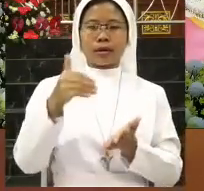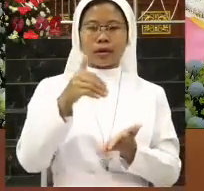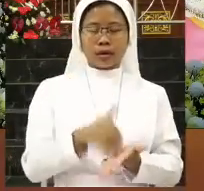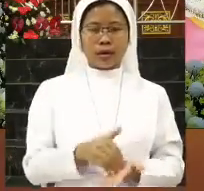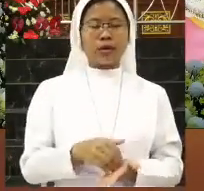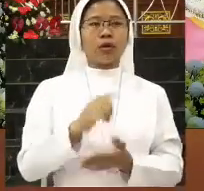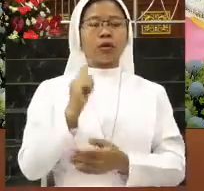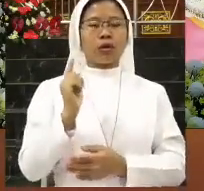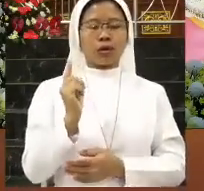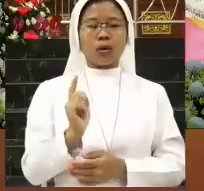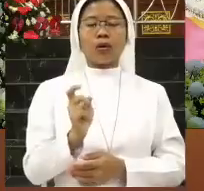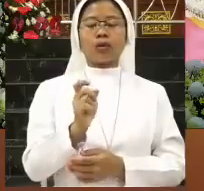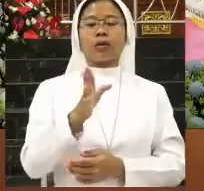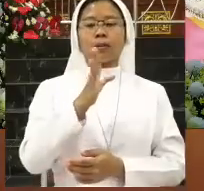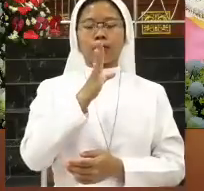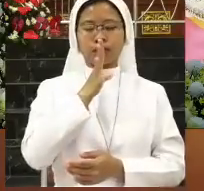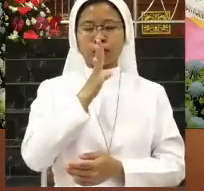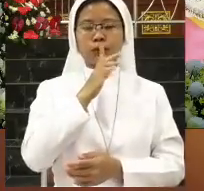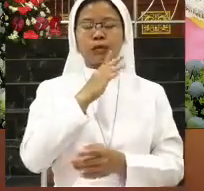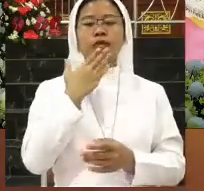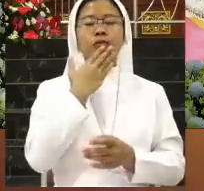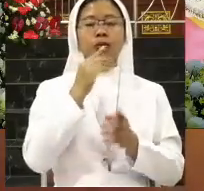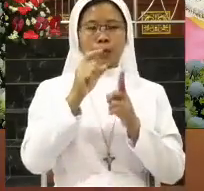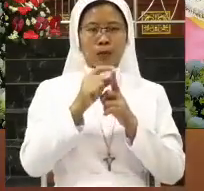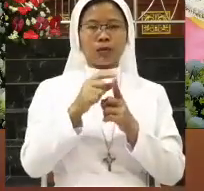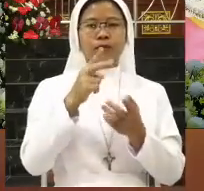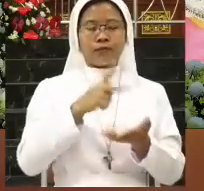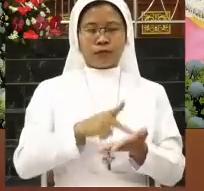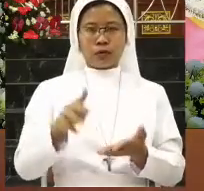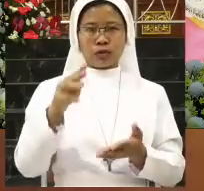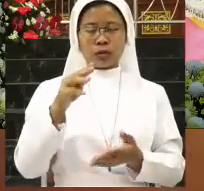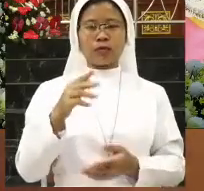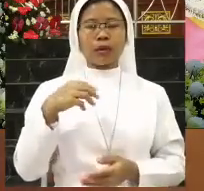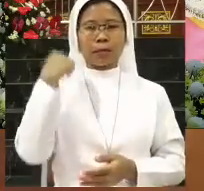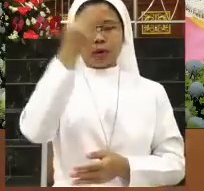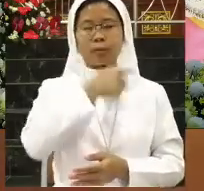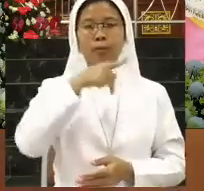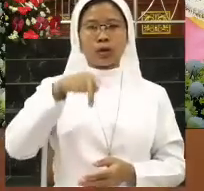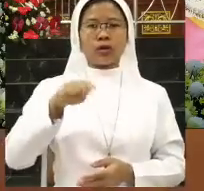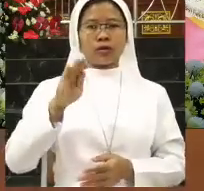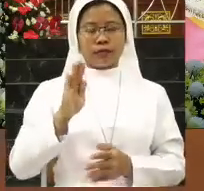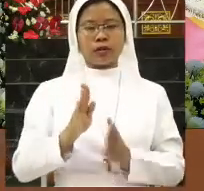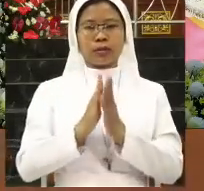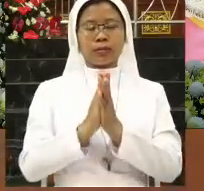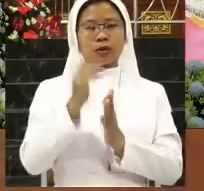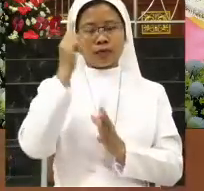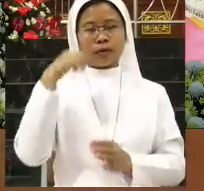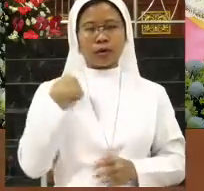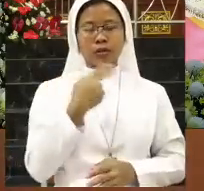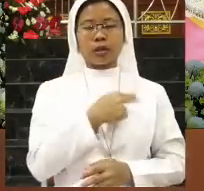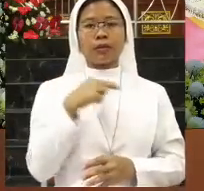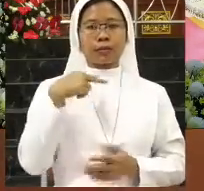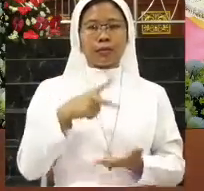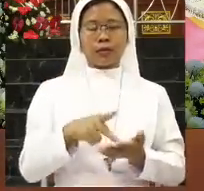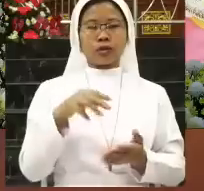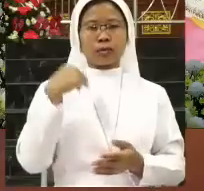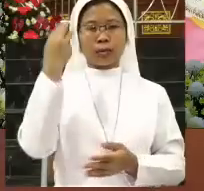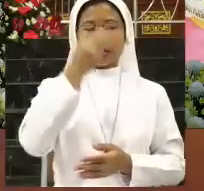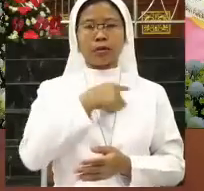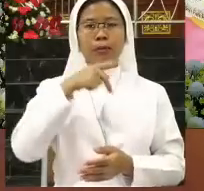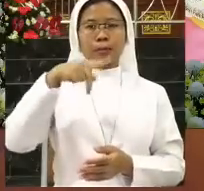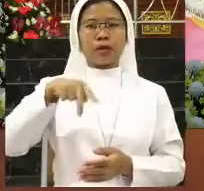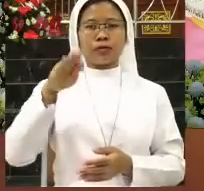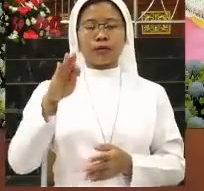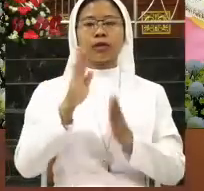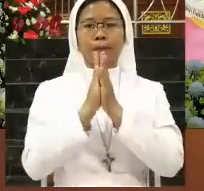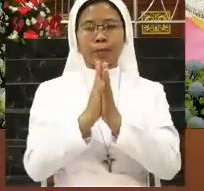repeat these sweet words. Virgin of Peñafrancia, pray for us. Virgin of Peñafrancia, pray for